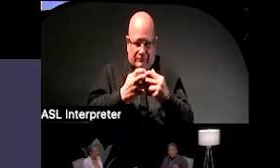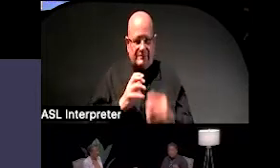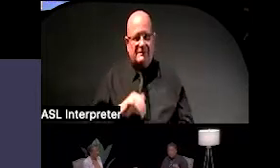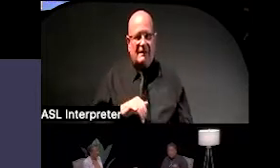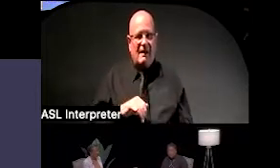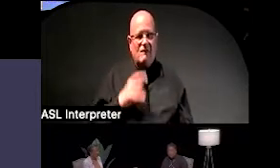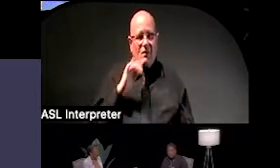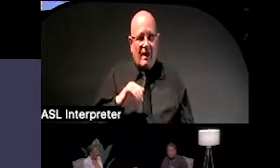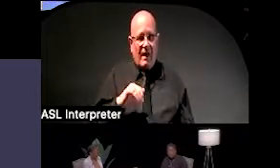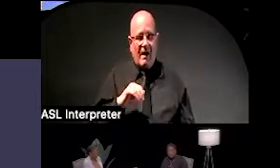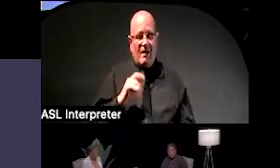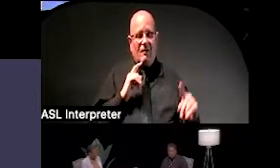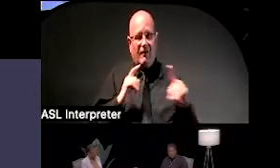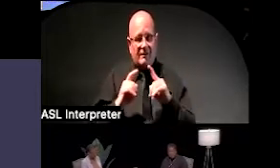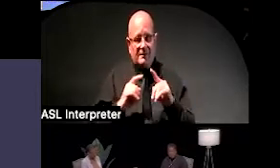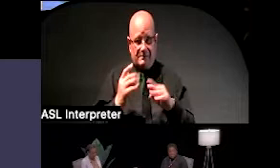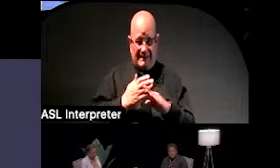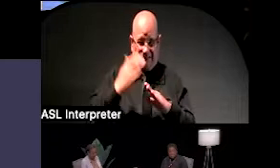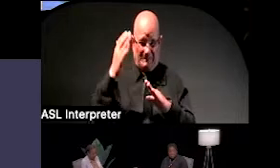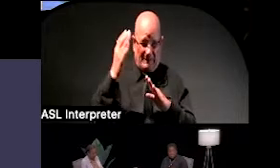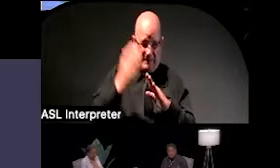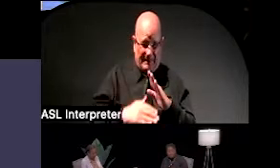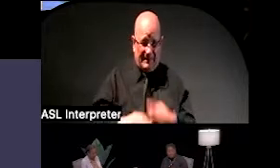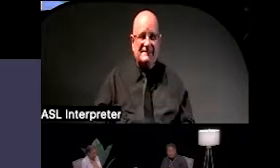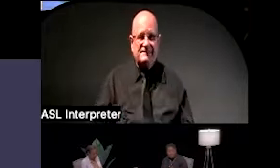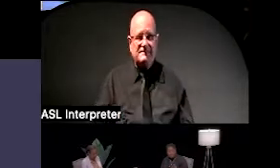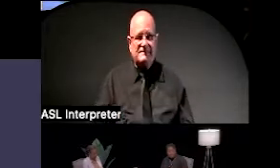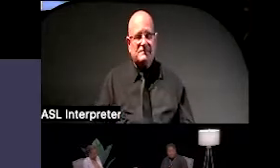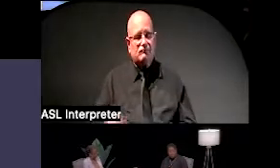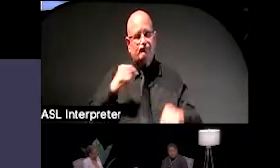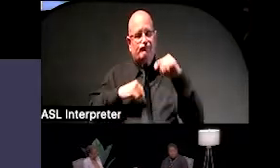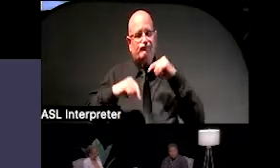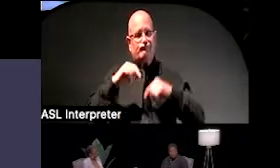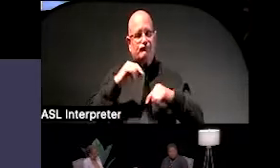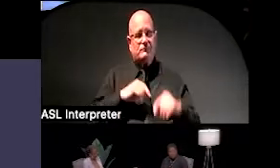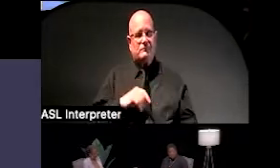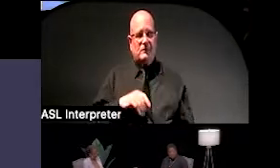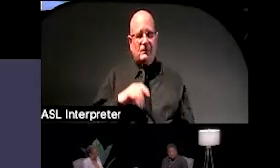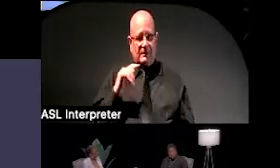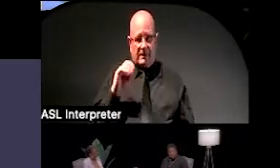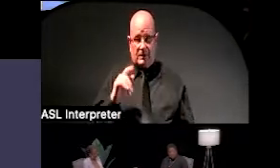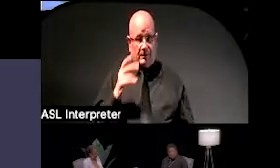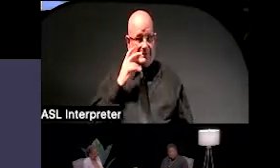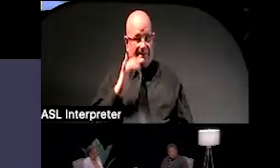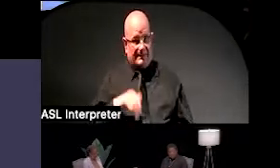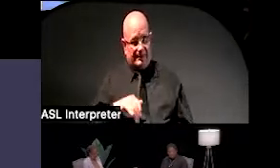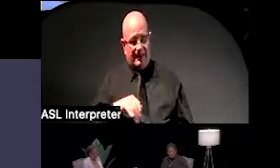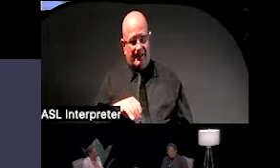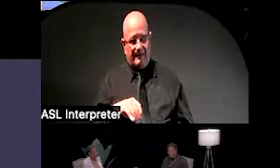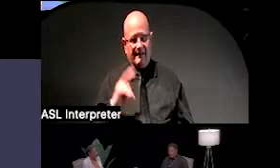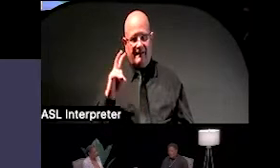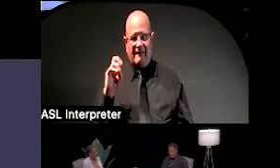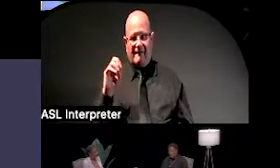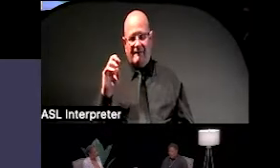the conversation to be complete, I went back to the grade school. We probably have all seen this Venn diagram when you probably